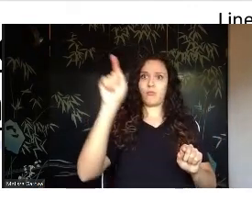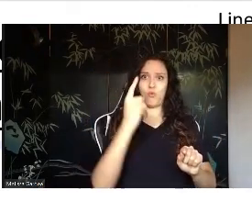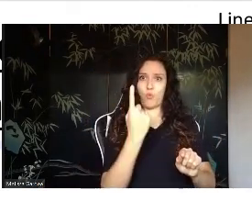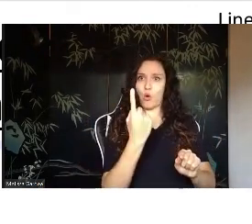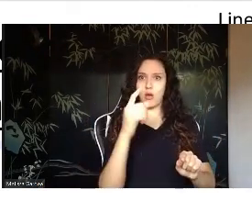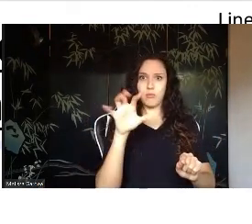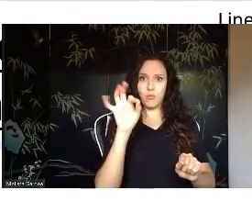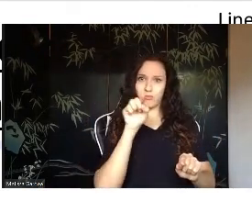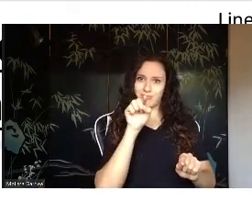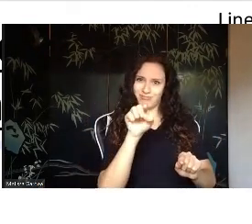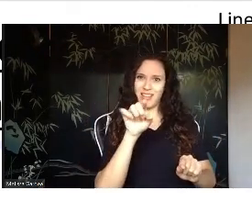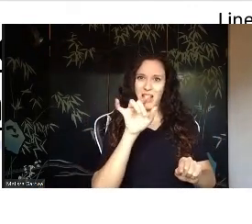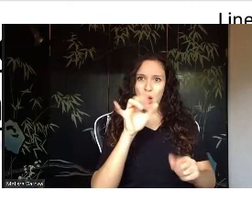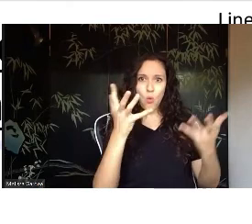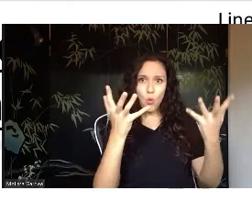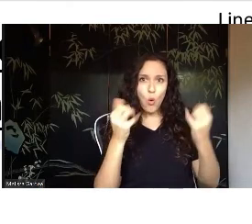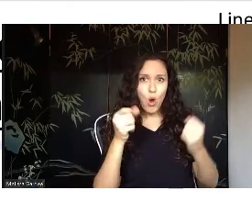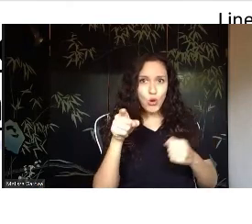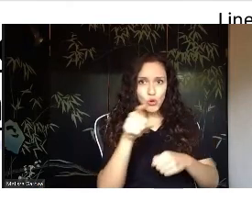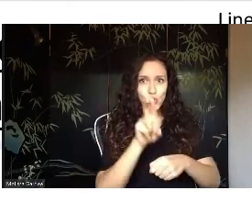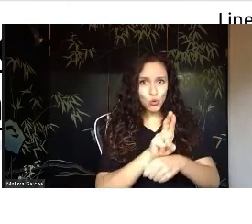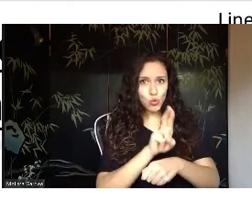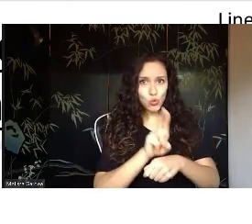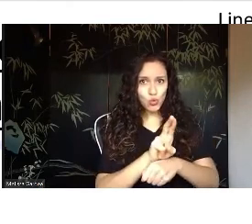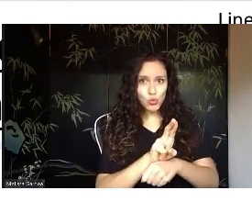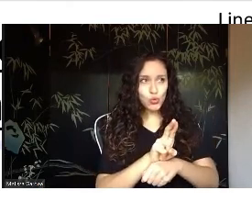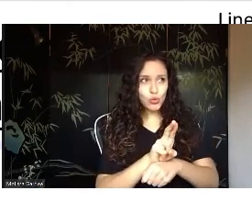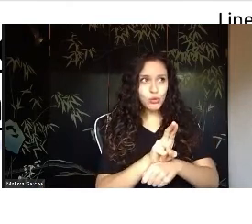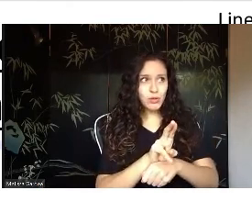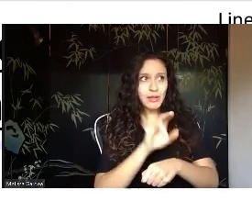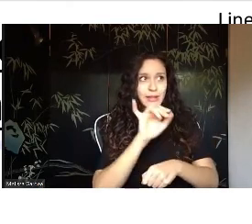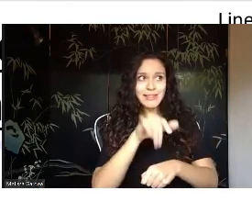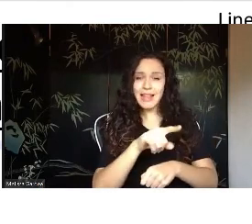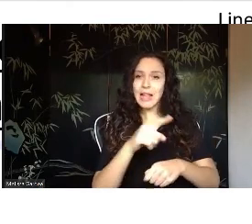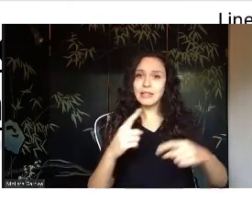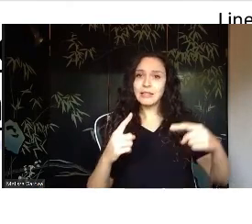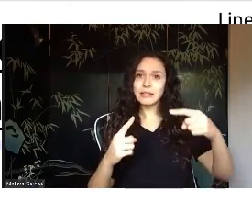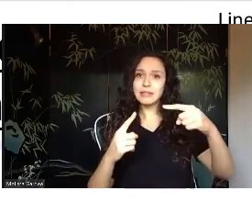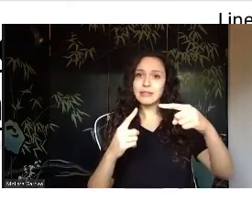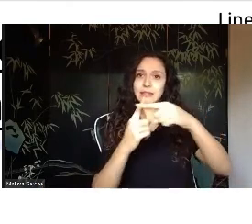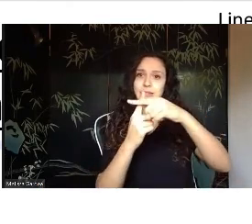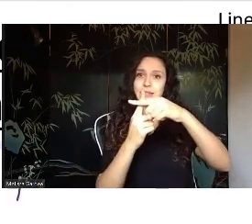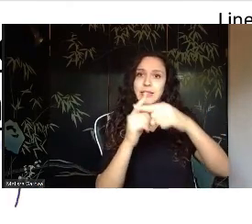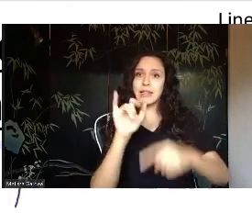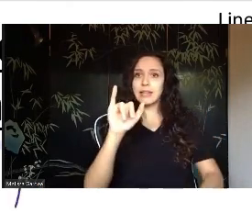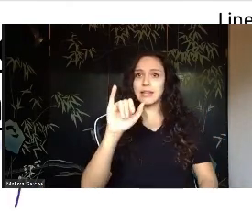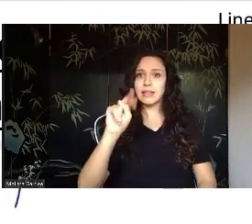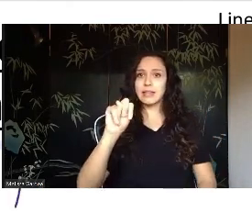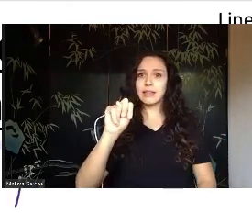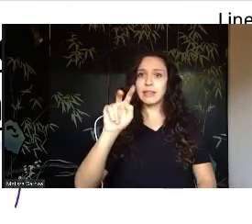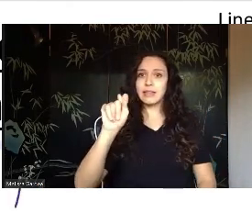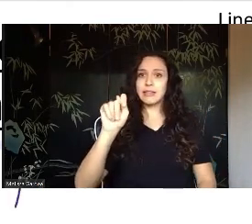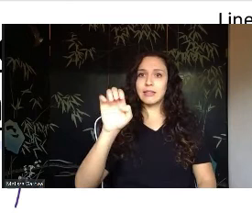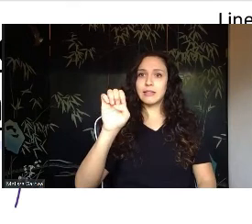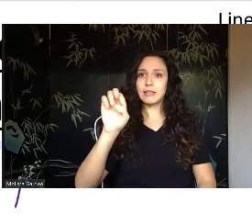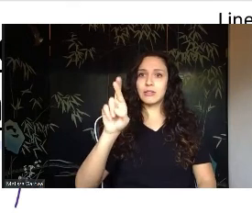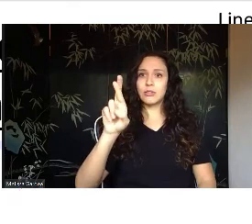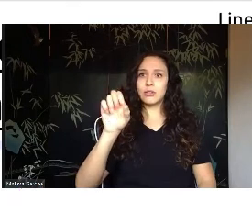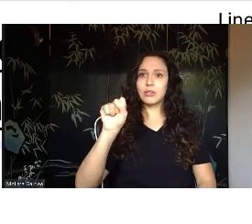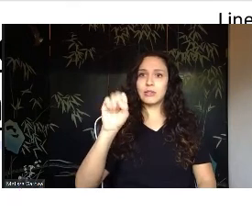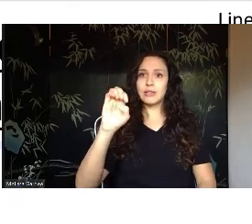That's actually the only point that I would want you to use. And the reasoning for that is because it's at an